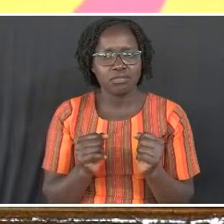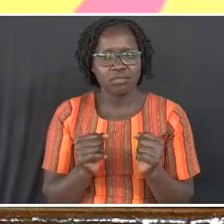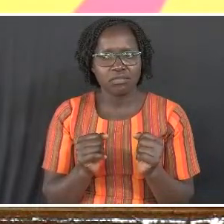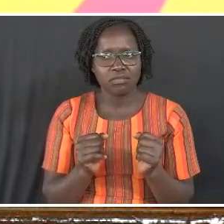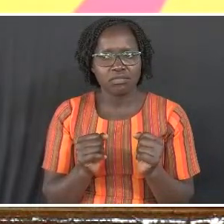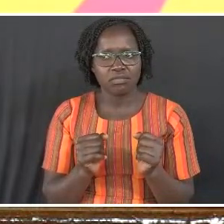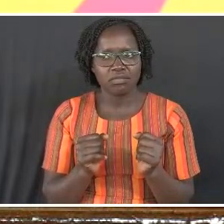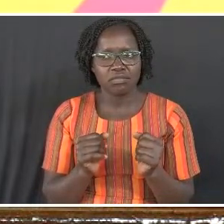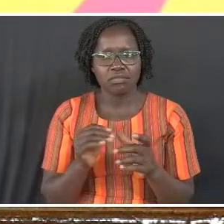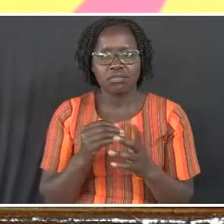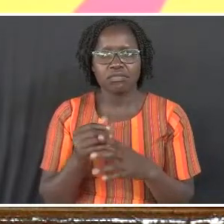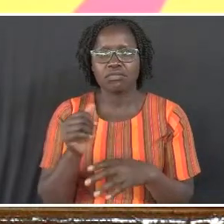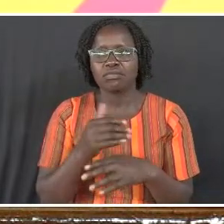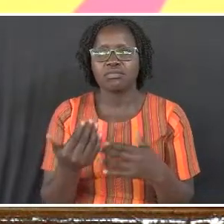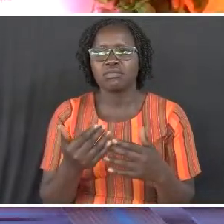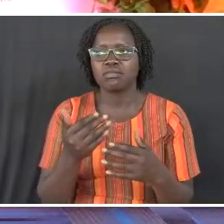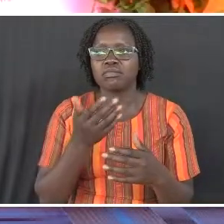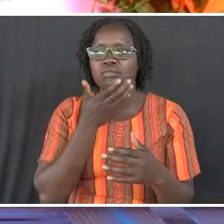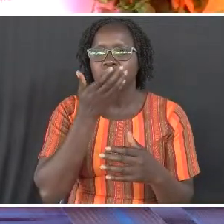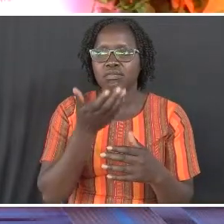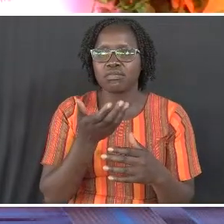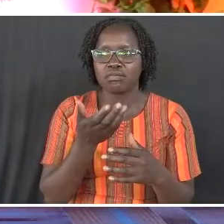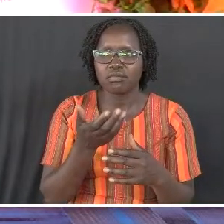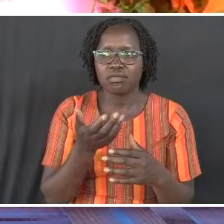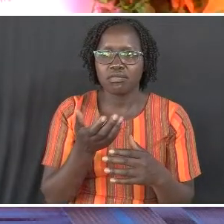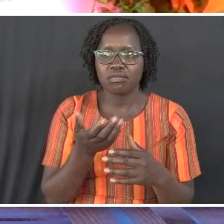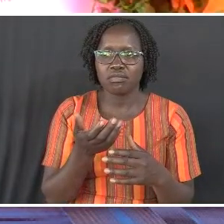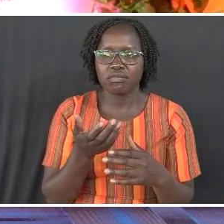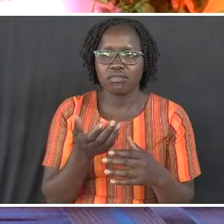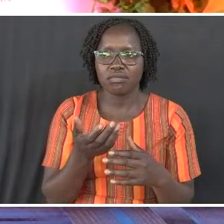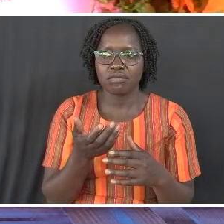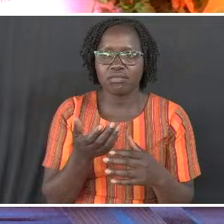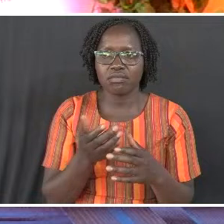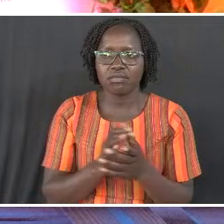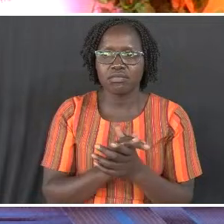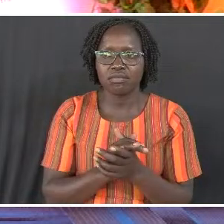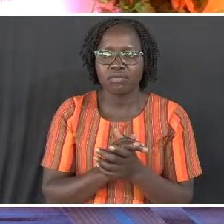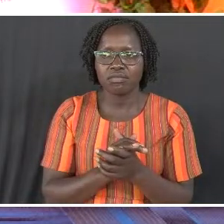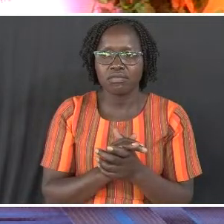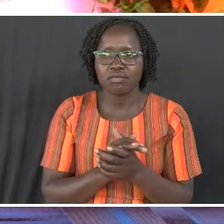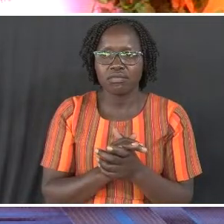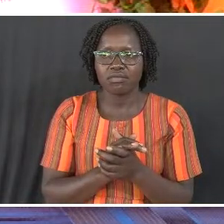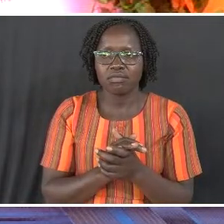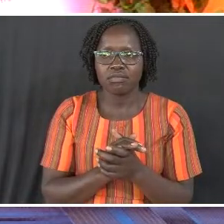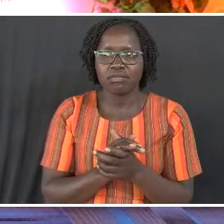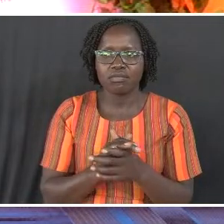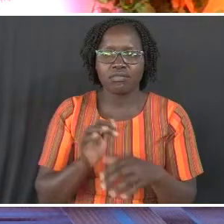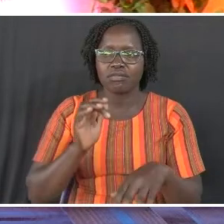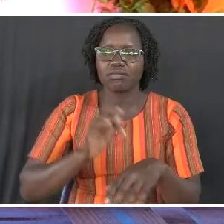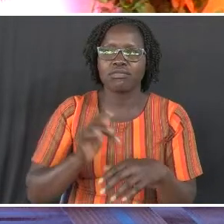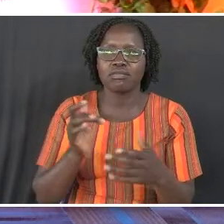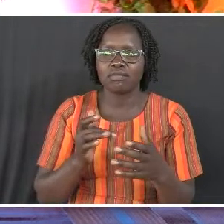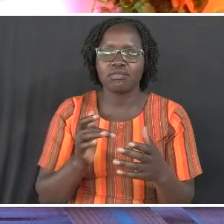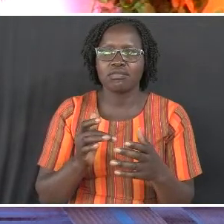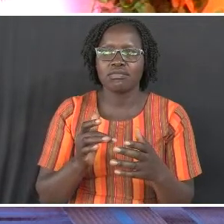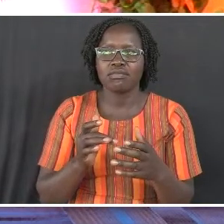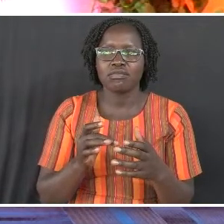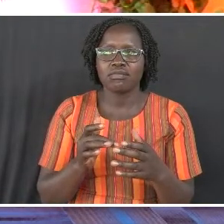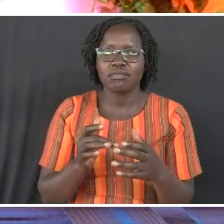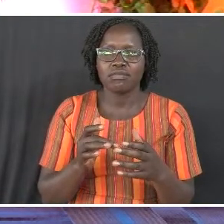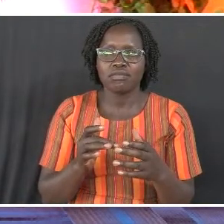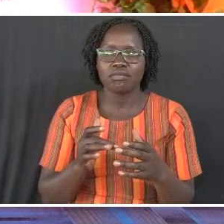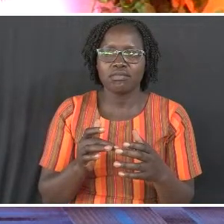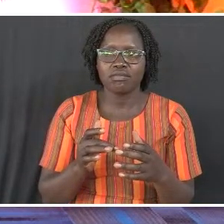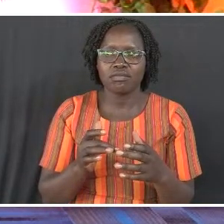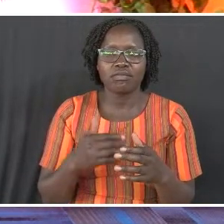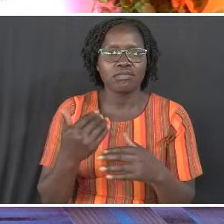or anything hot, maybe hot tea or something, you feel as if there is some sensitivity or you're experiencing some sensitivity,